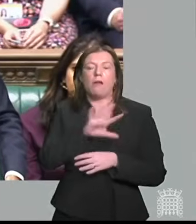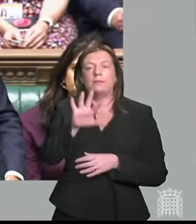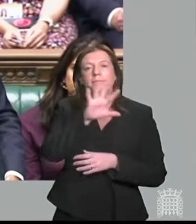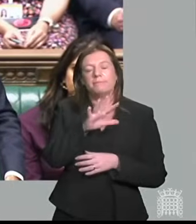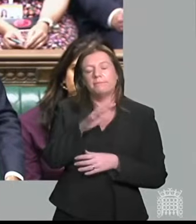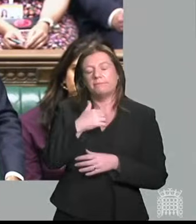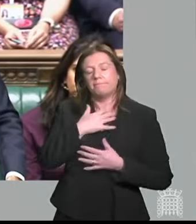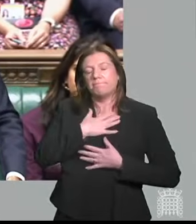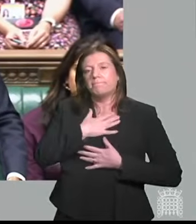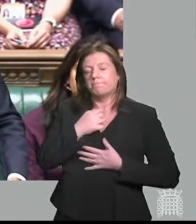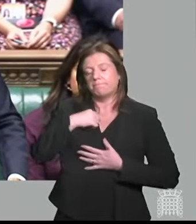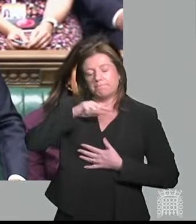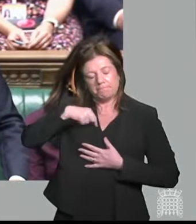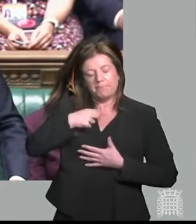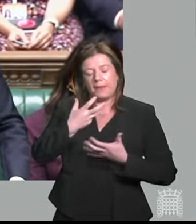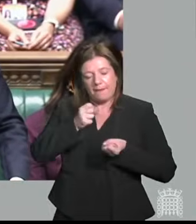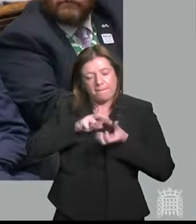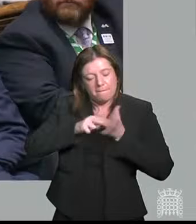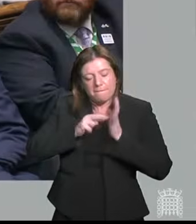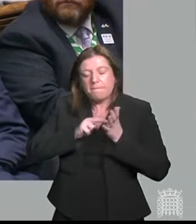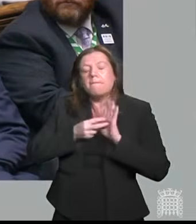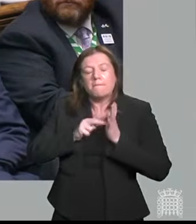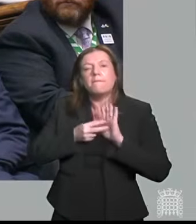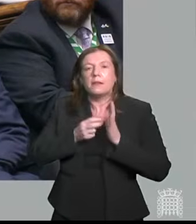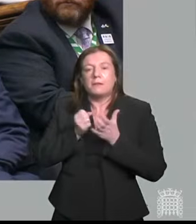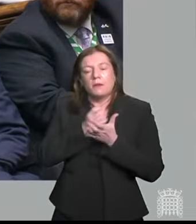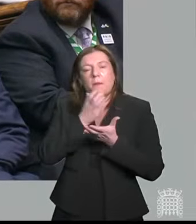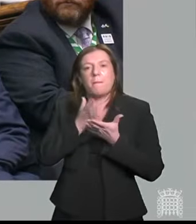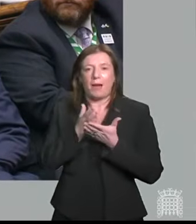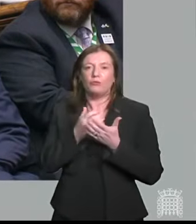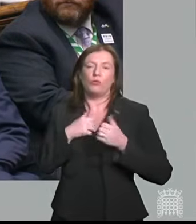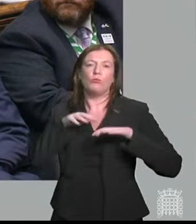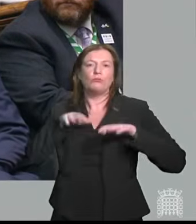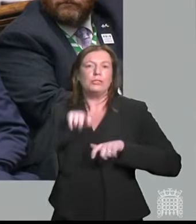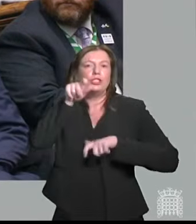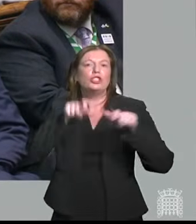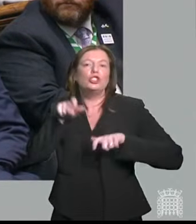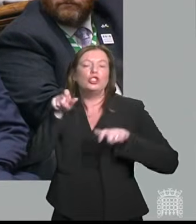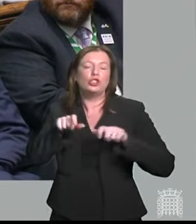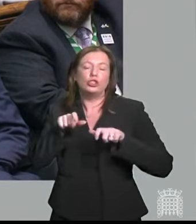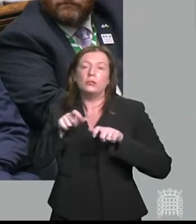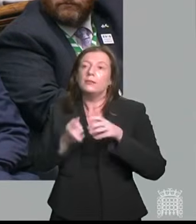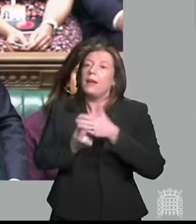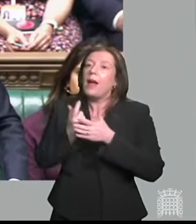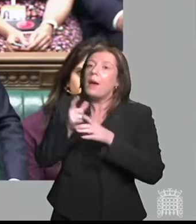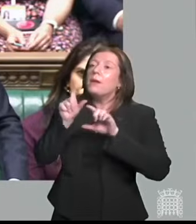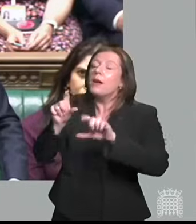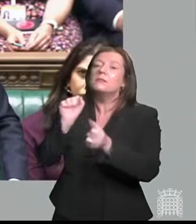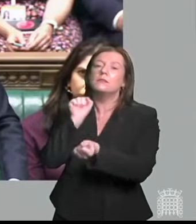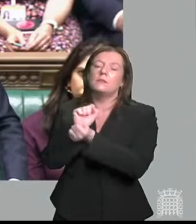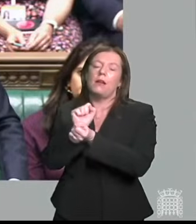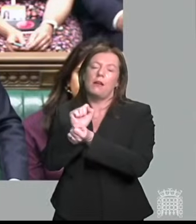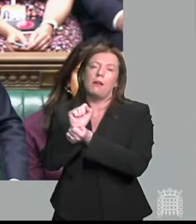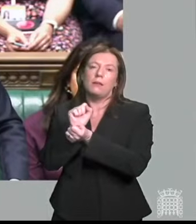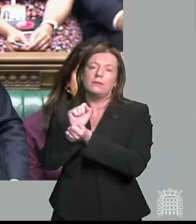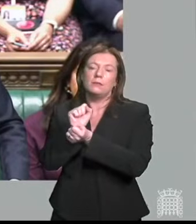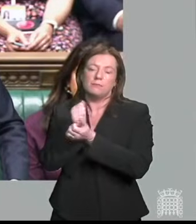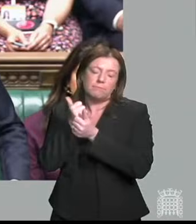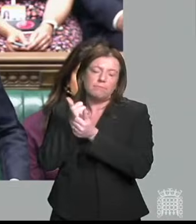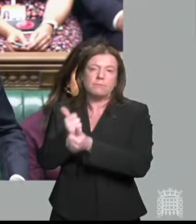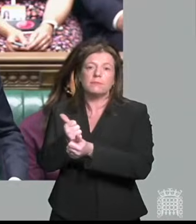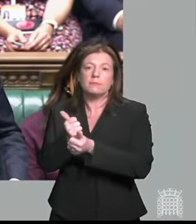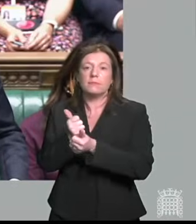gentleman that assurance that we are doing everything in our power to ensure the safety of British nationals that are caught up in all of this, including my calls